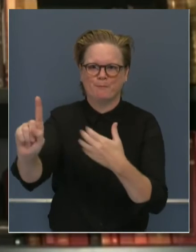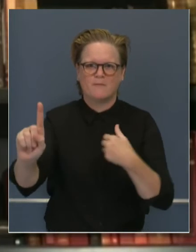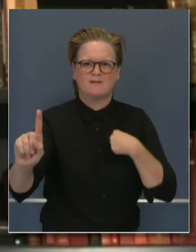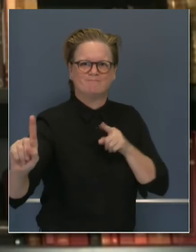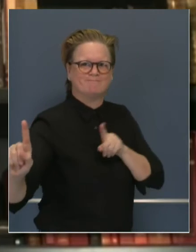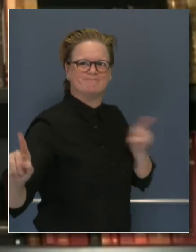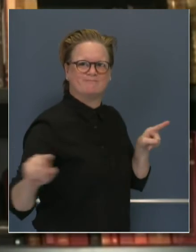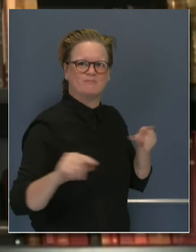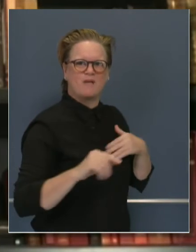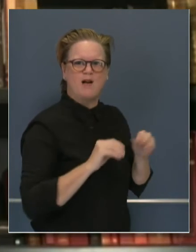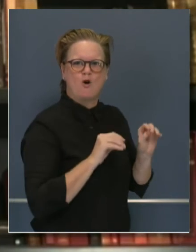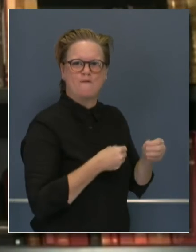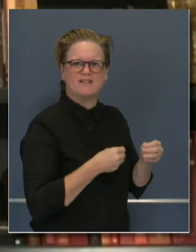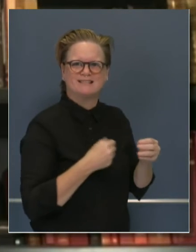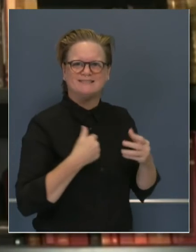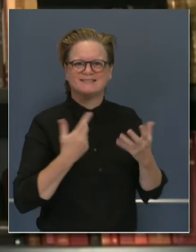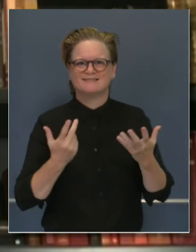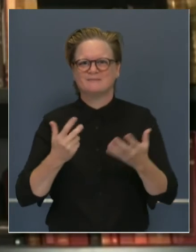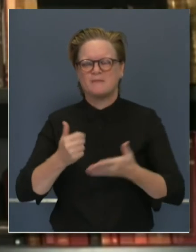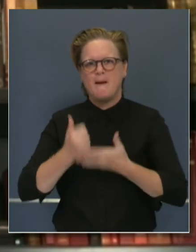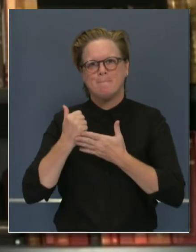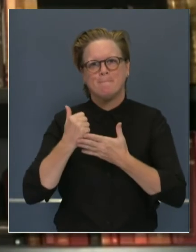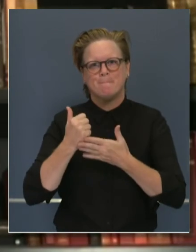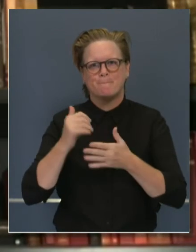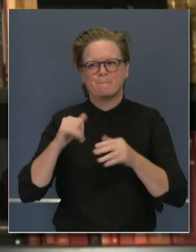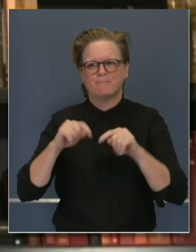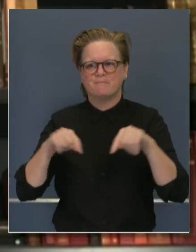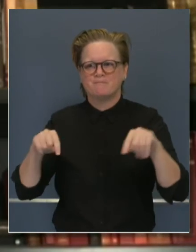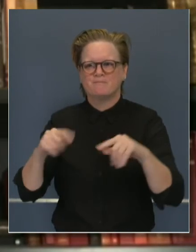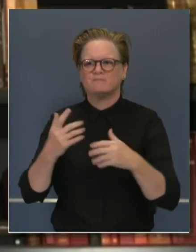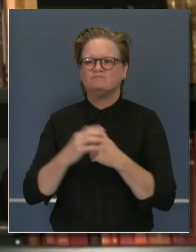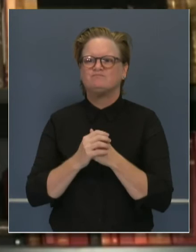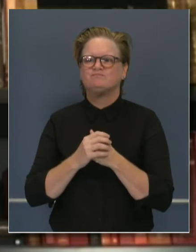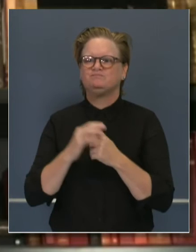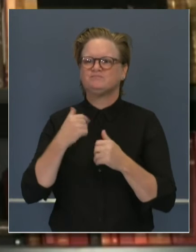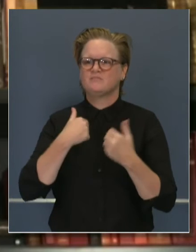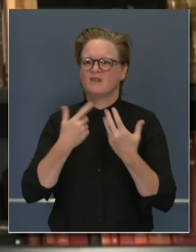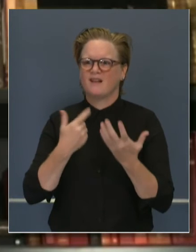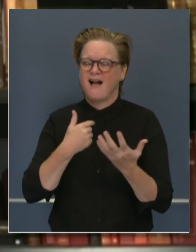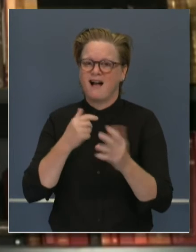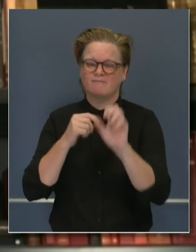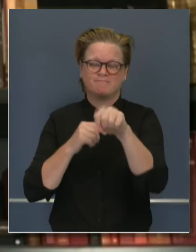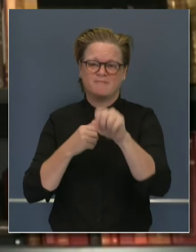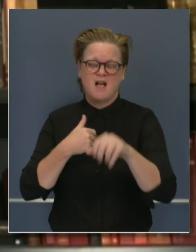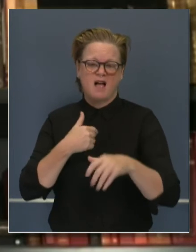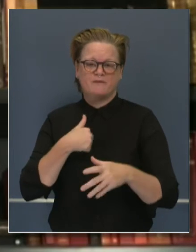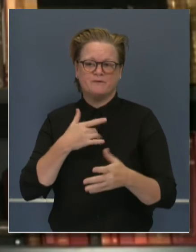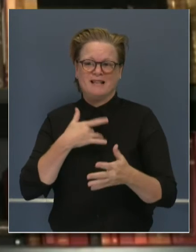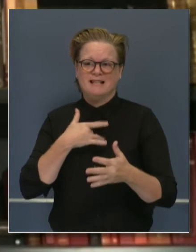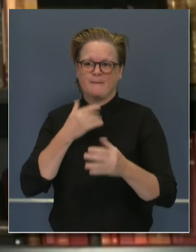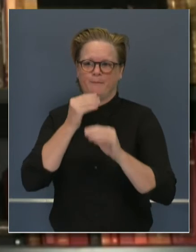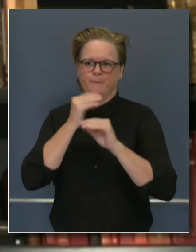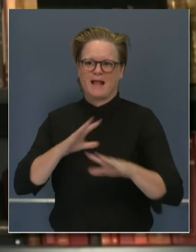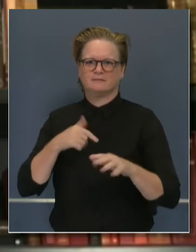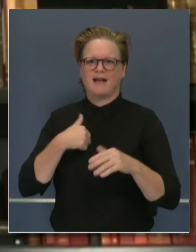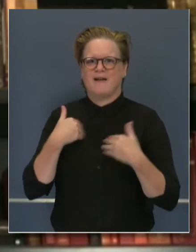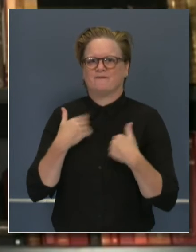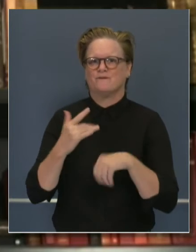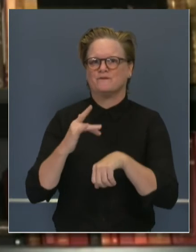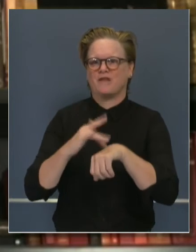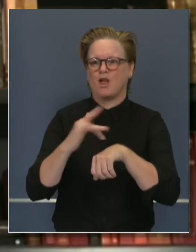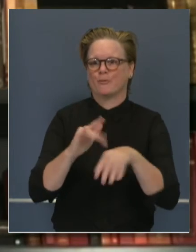room in an office that was used for many other things in the past. That's a blessing. And I recognize that many people don't even have the ability to do what I'm